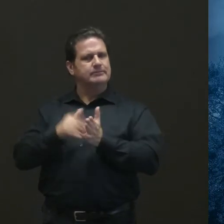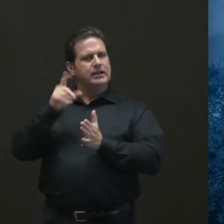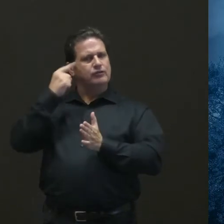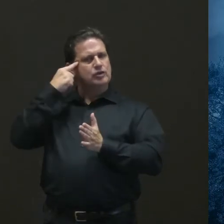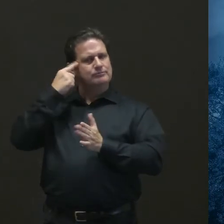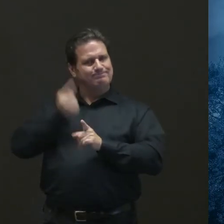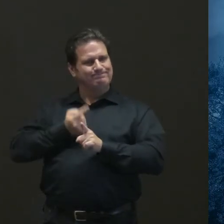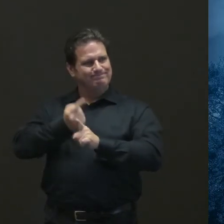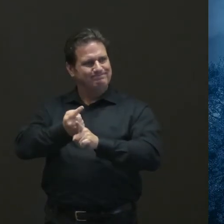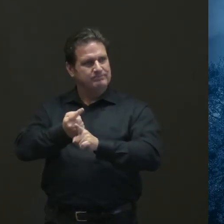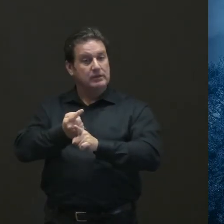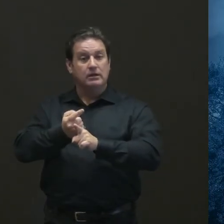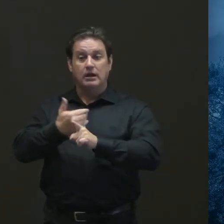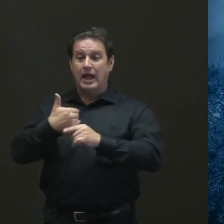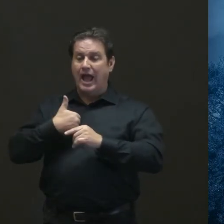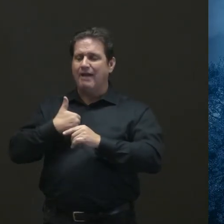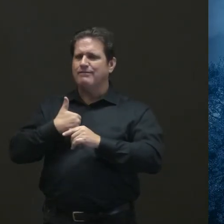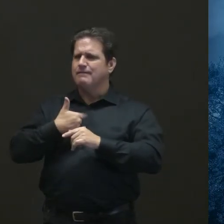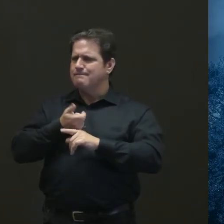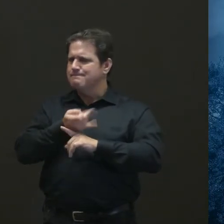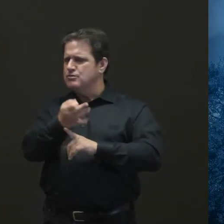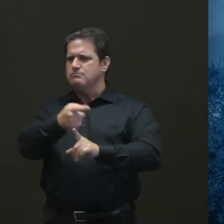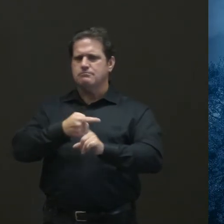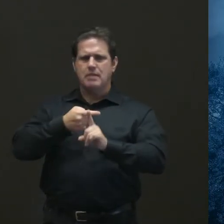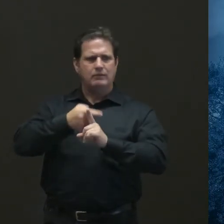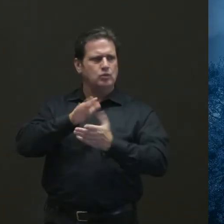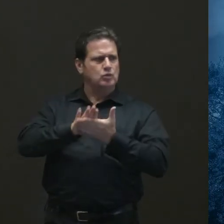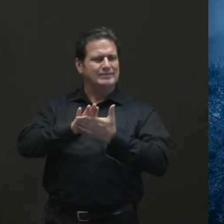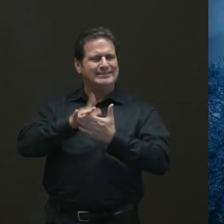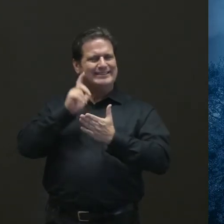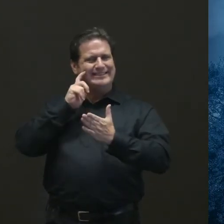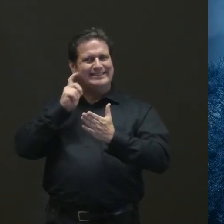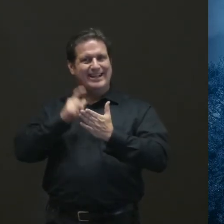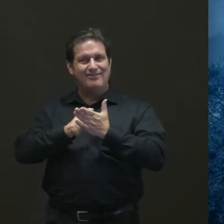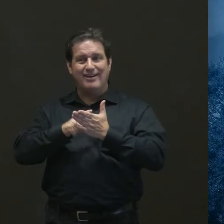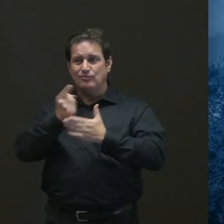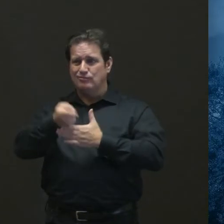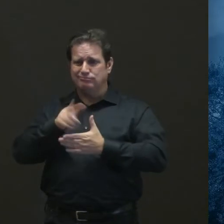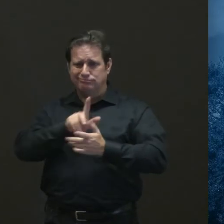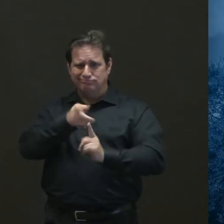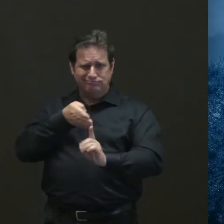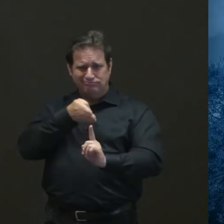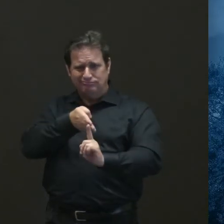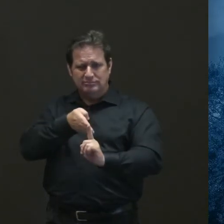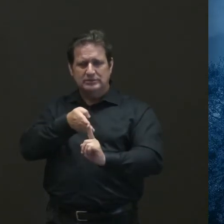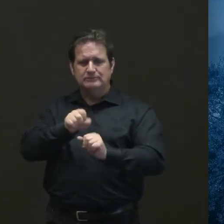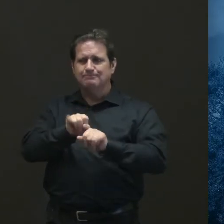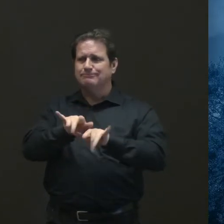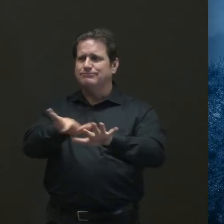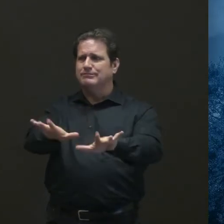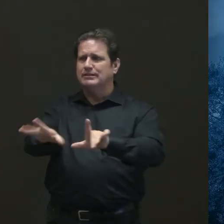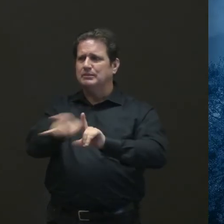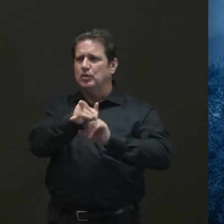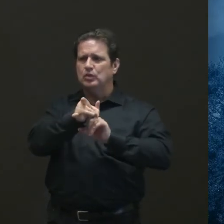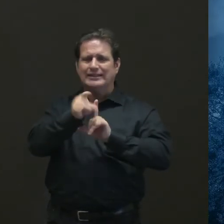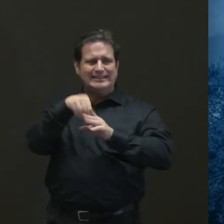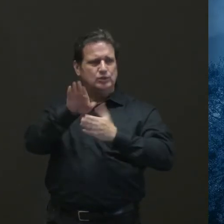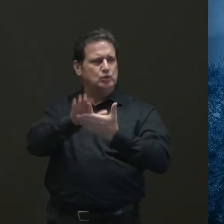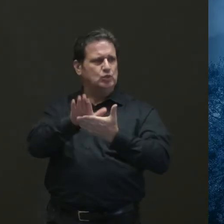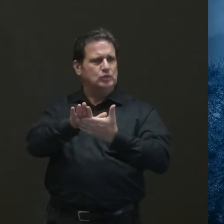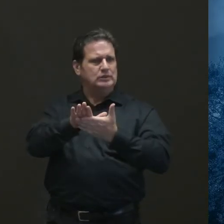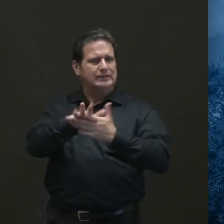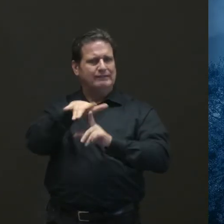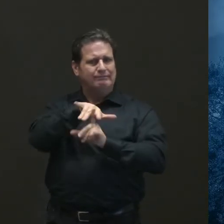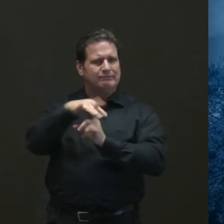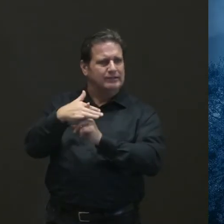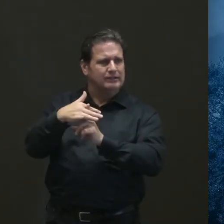is correct. While we have had cases, we've yet to identify that the case was caused by an exposure within the school